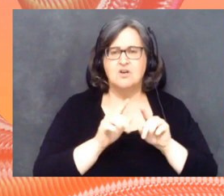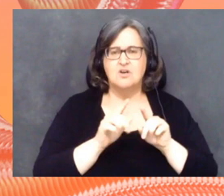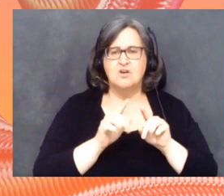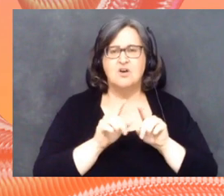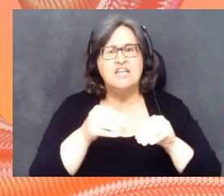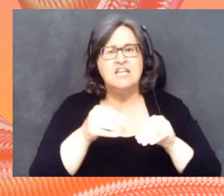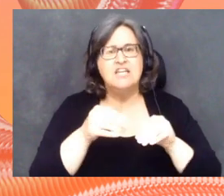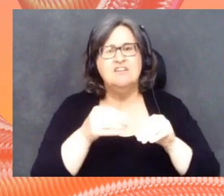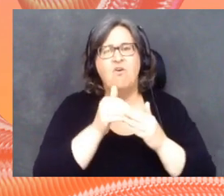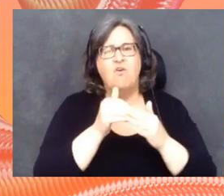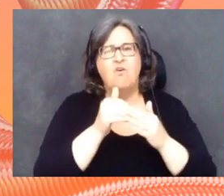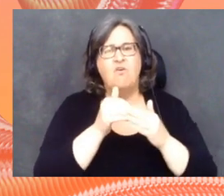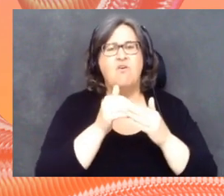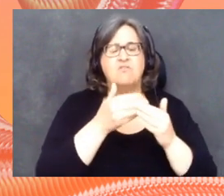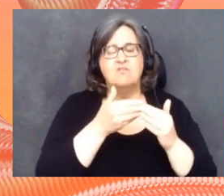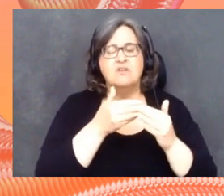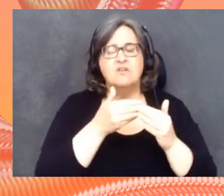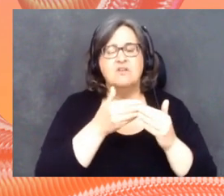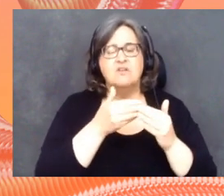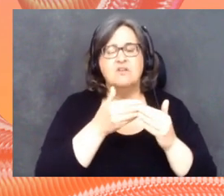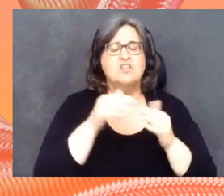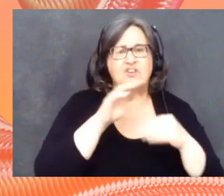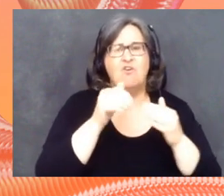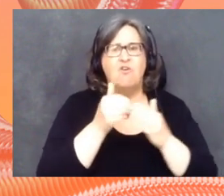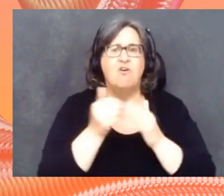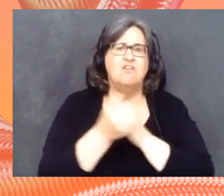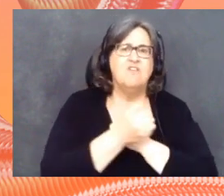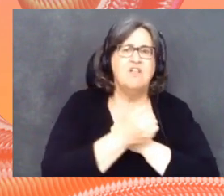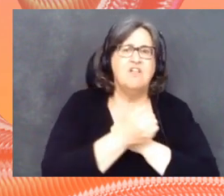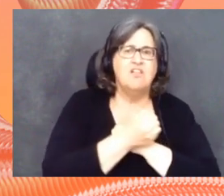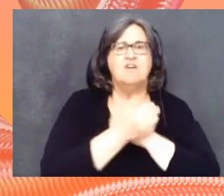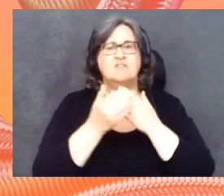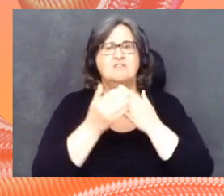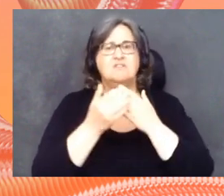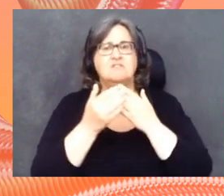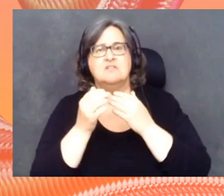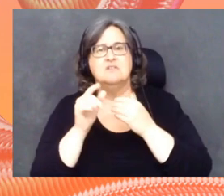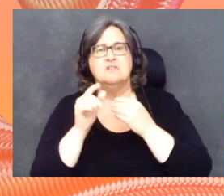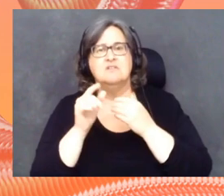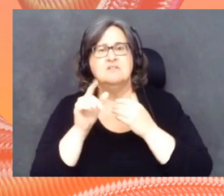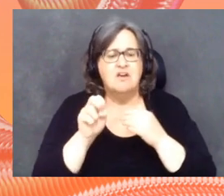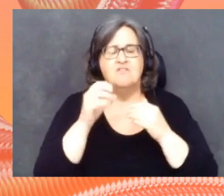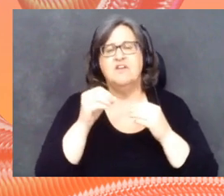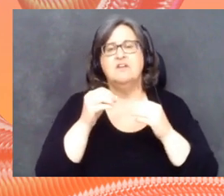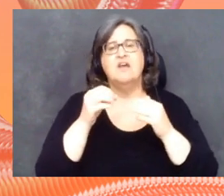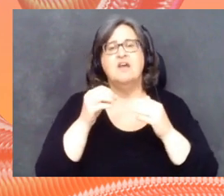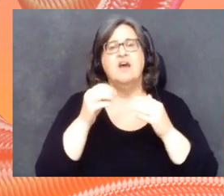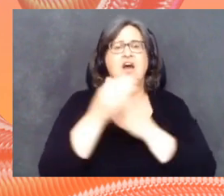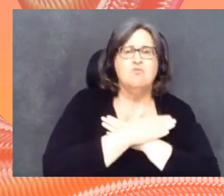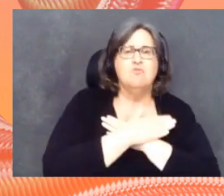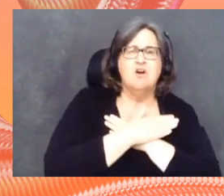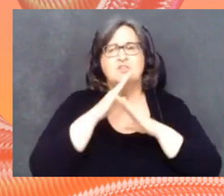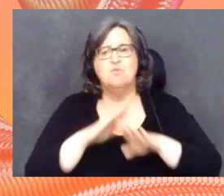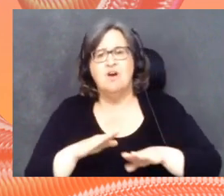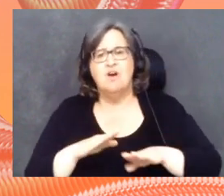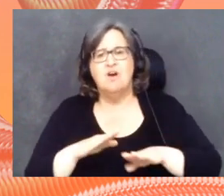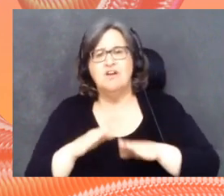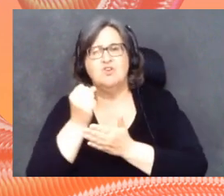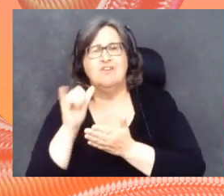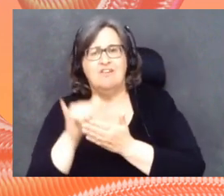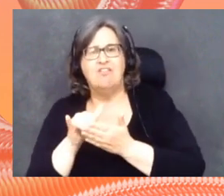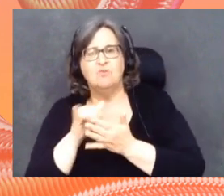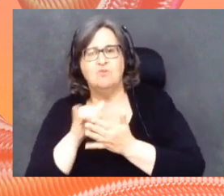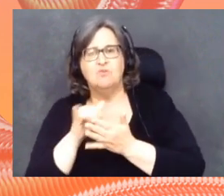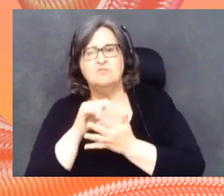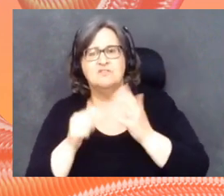we've built and made. I feel like I'm harvesting solidarity and rest and quiet and tenderness.